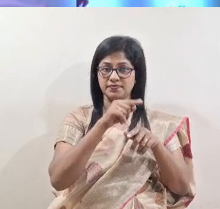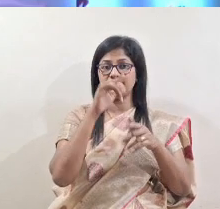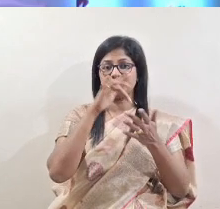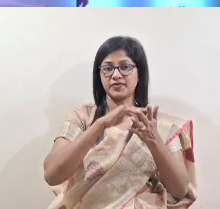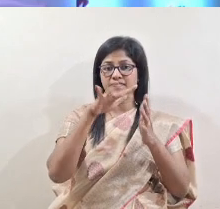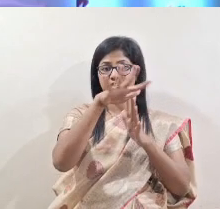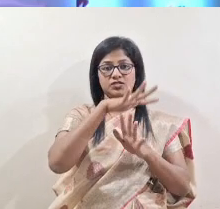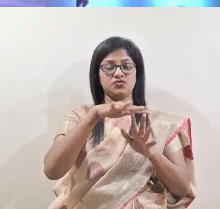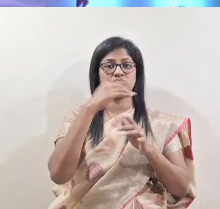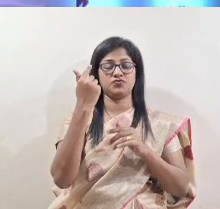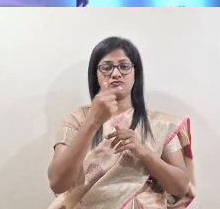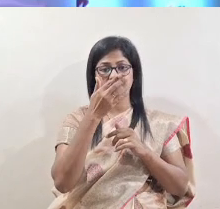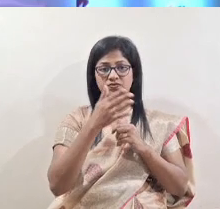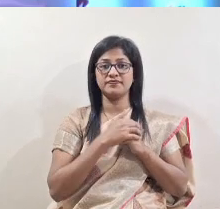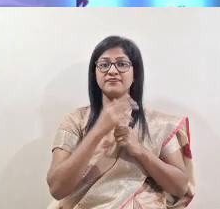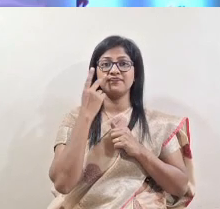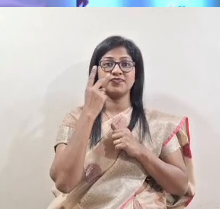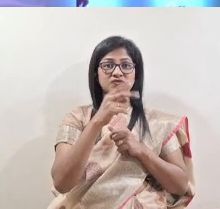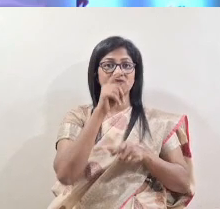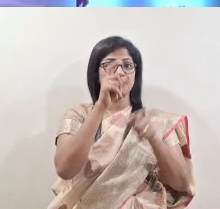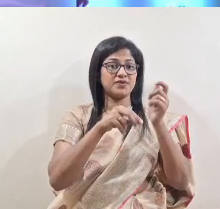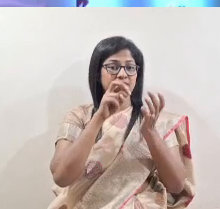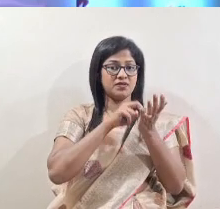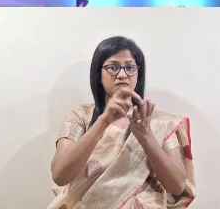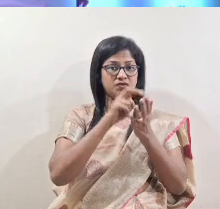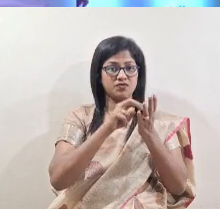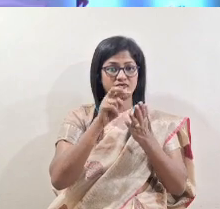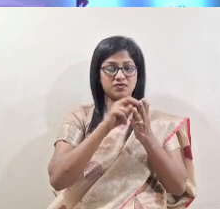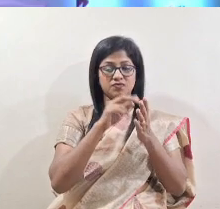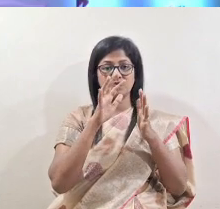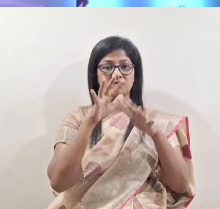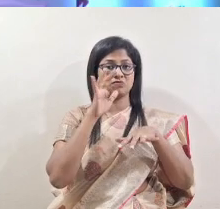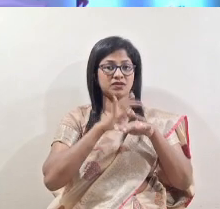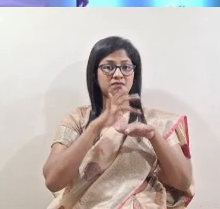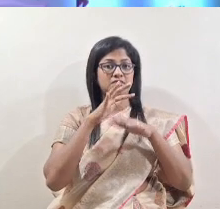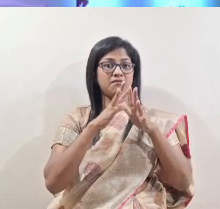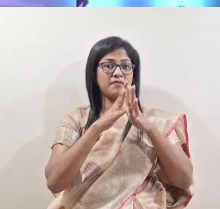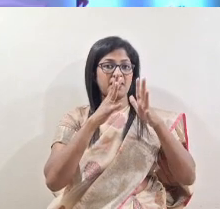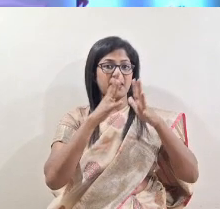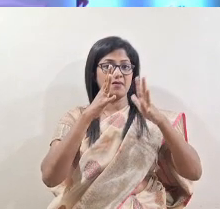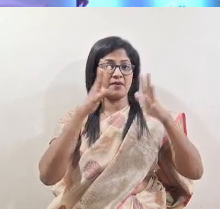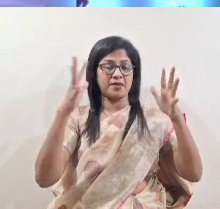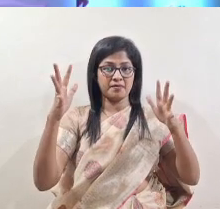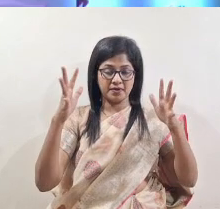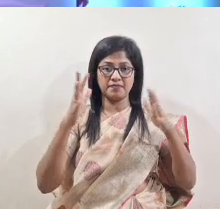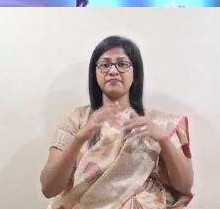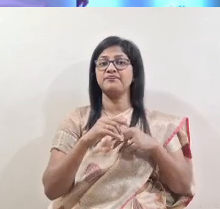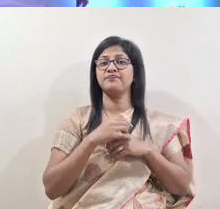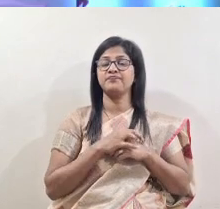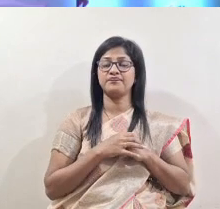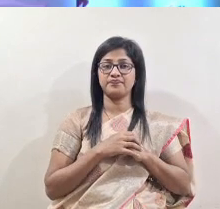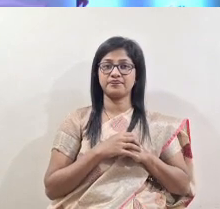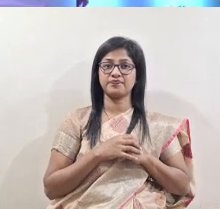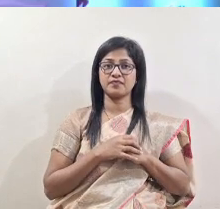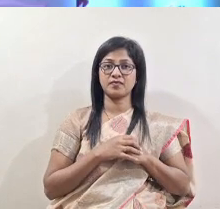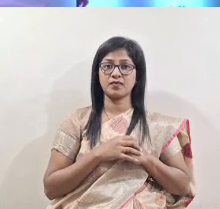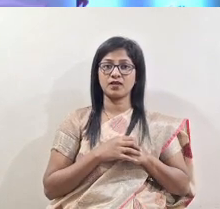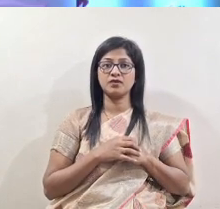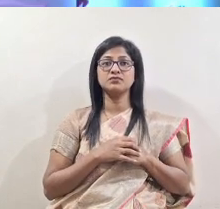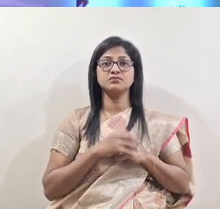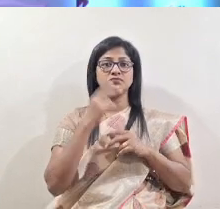that we have used. You can see the variation of pedestrian density over time. If you look at some of